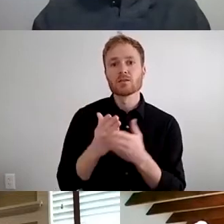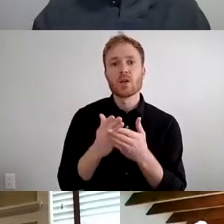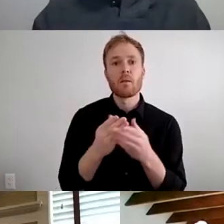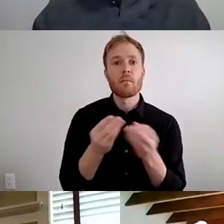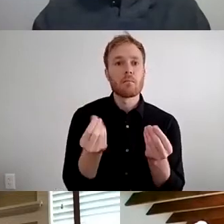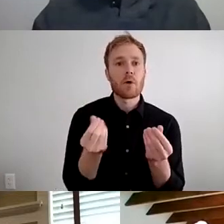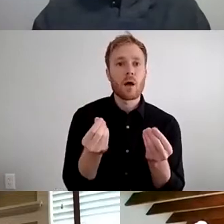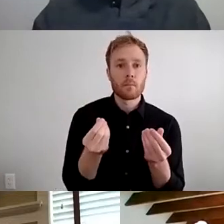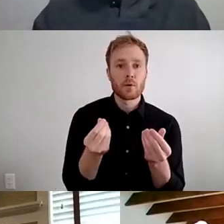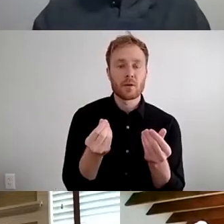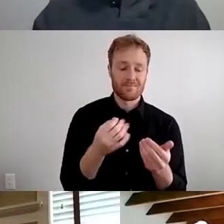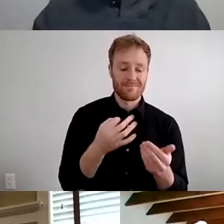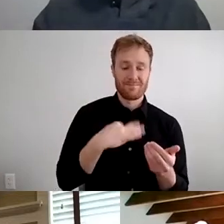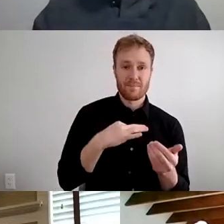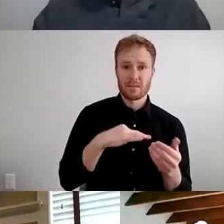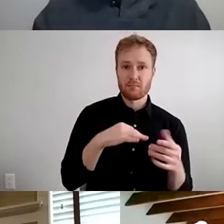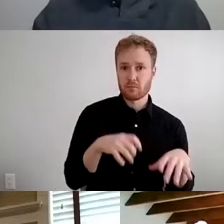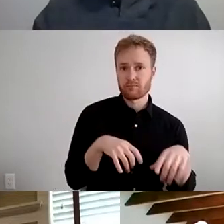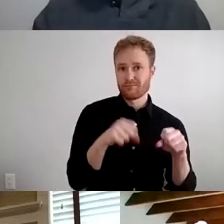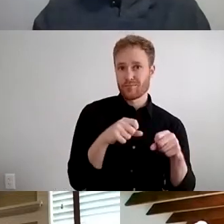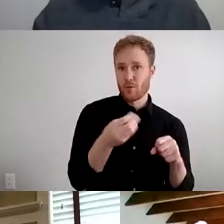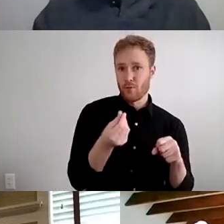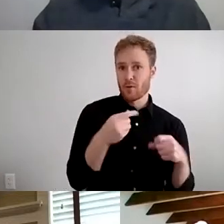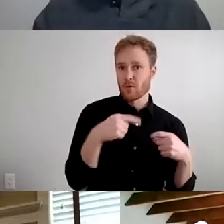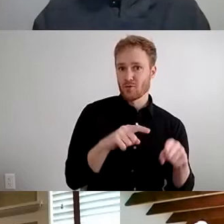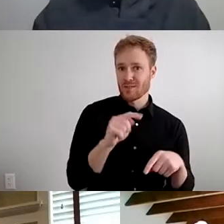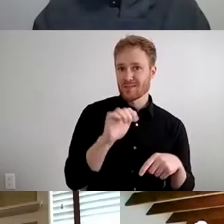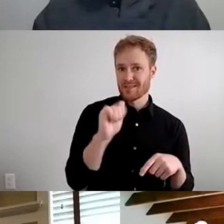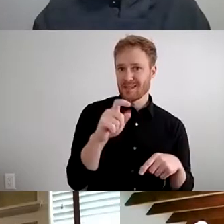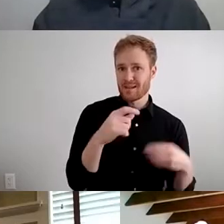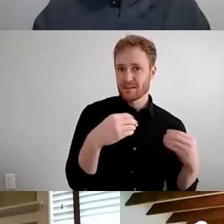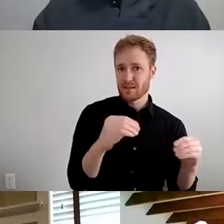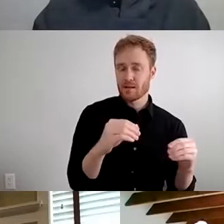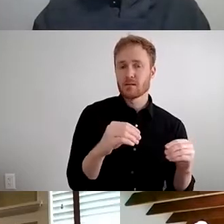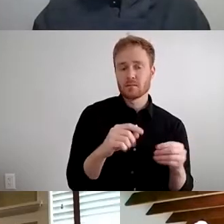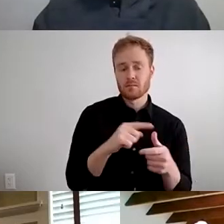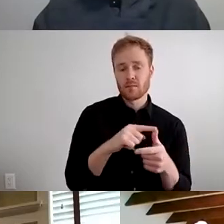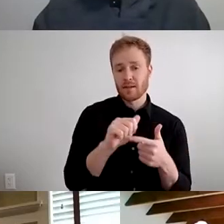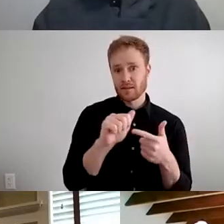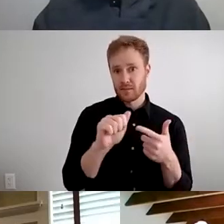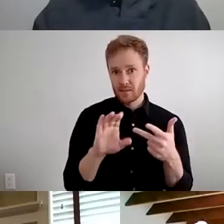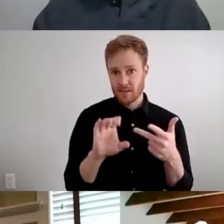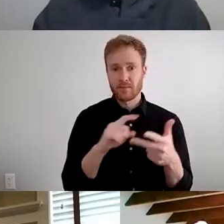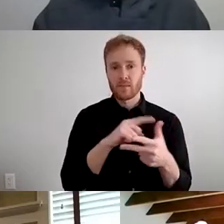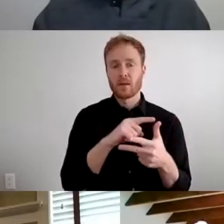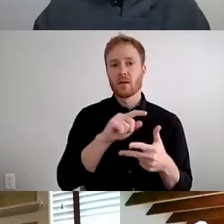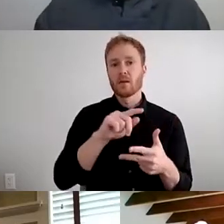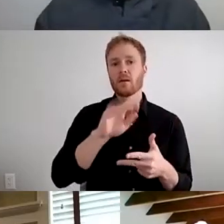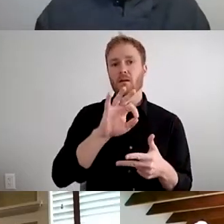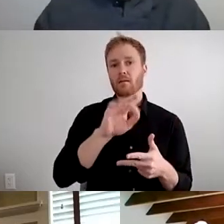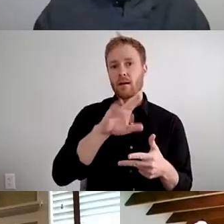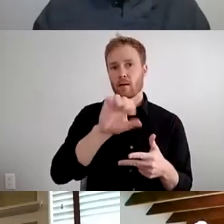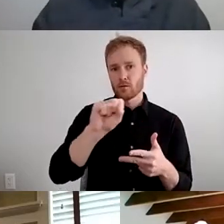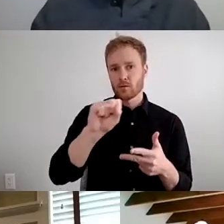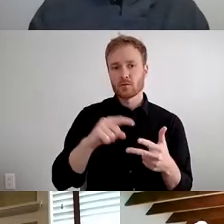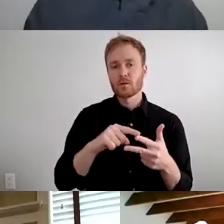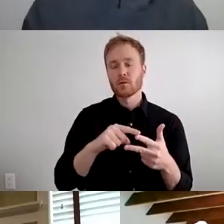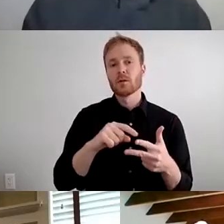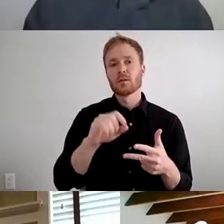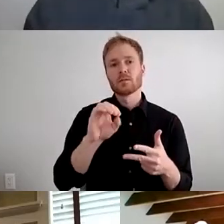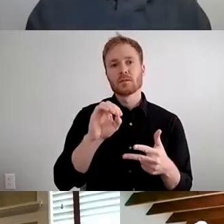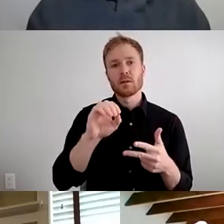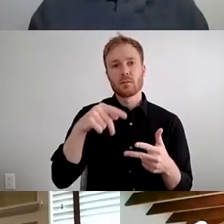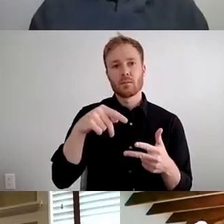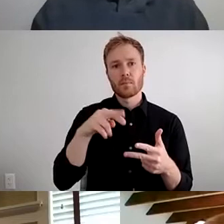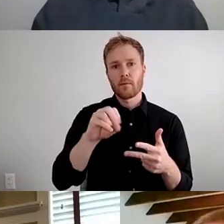City of Pittsburgh at tax sale, items A through C, 0 Faust, 0 Province, 926